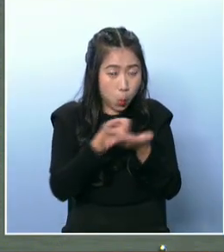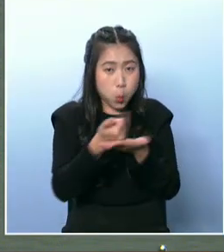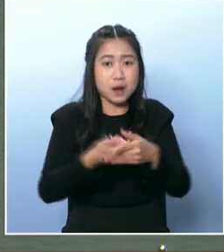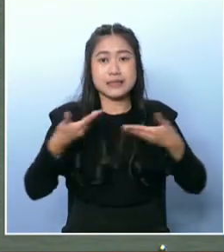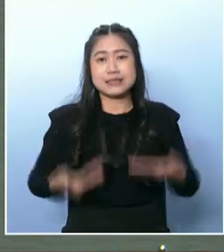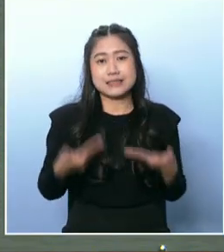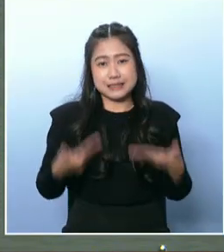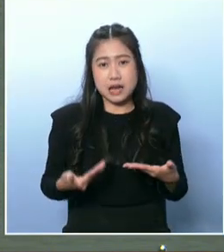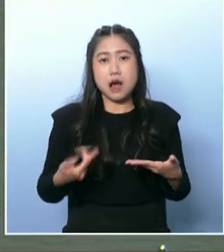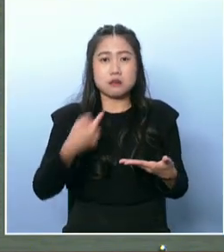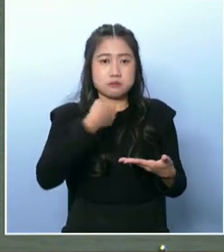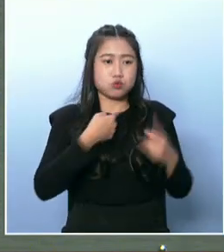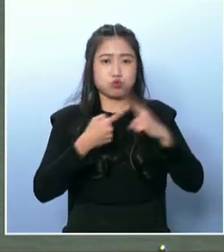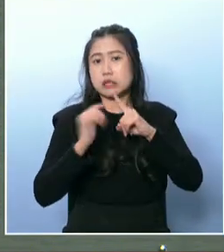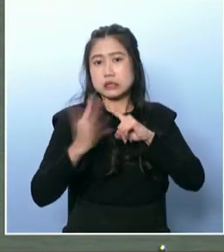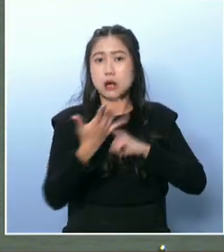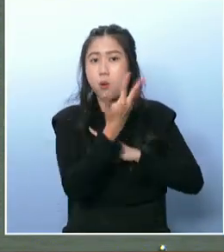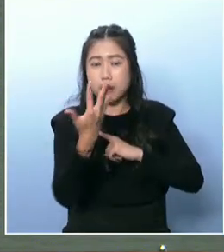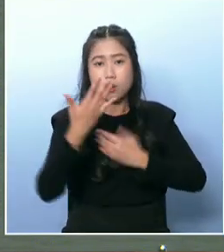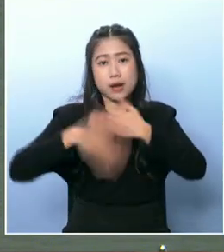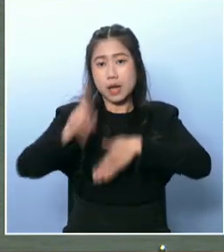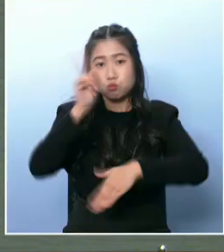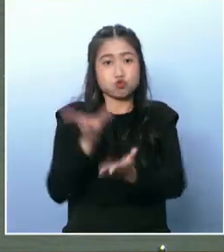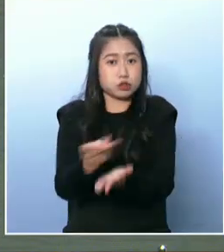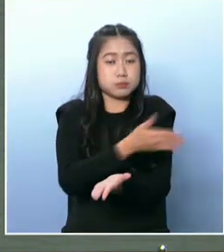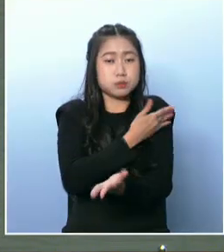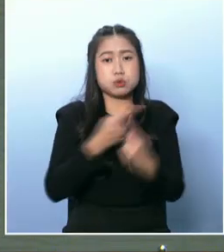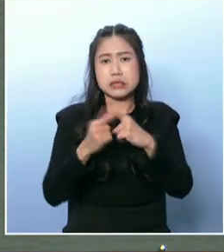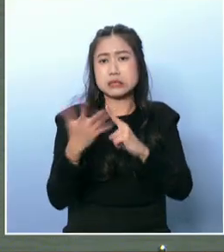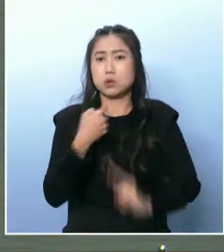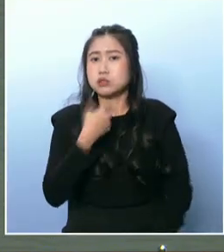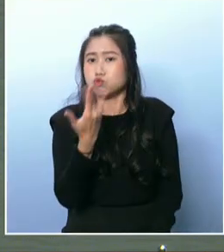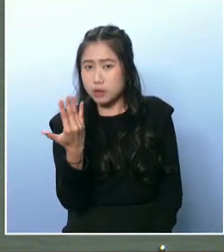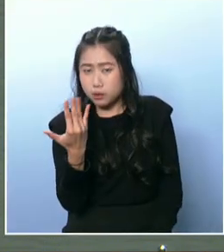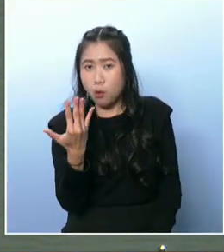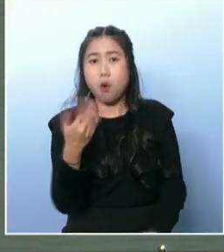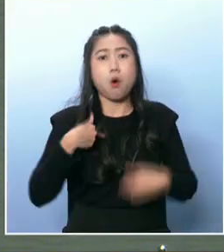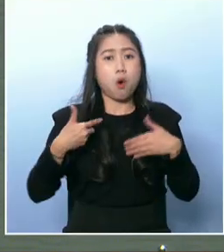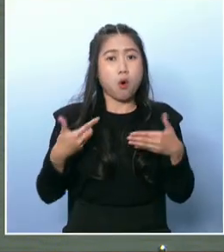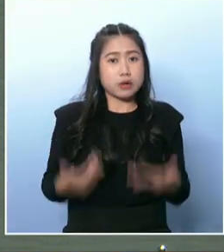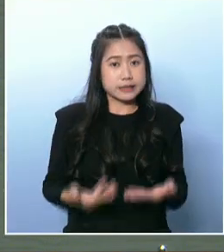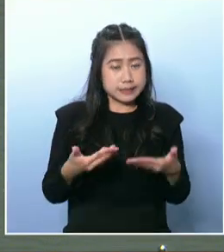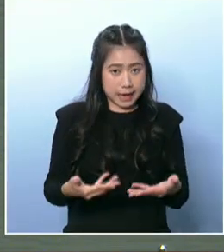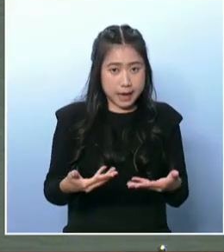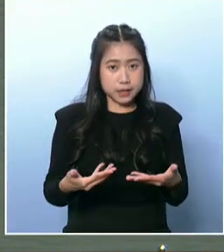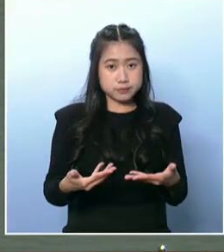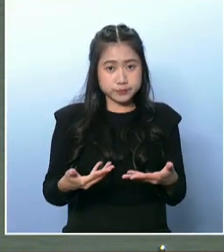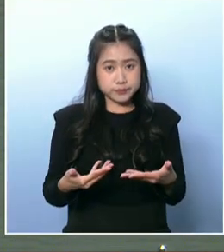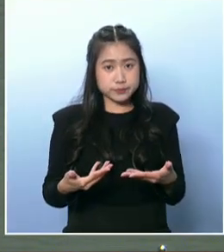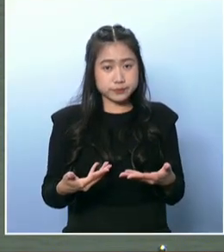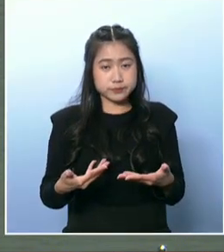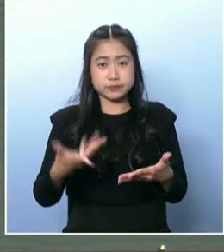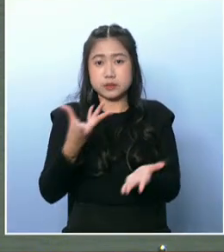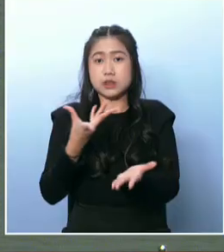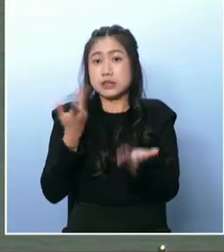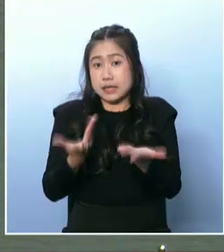later. Please also let us have an assessment of the professional staff that is required